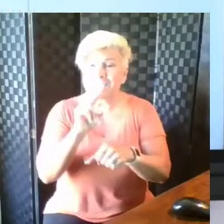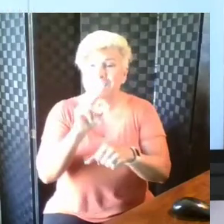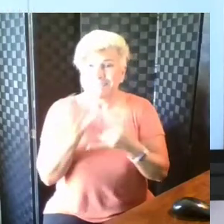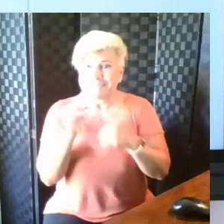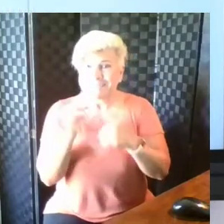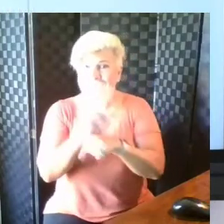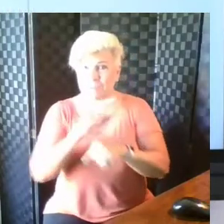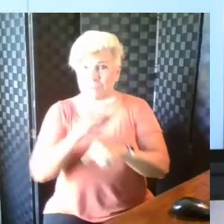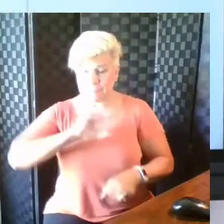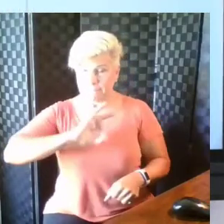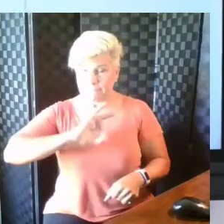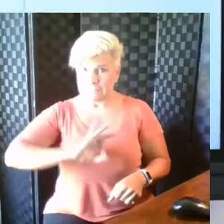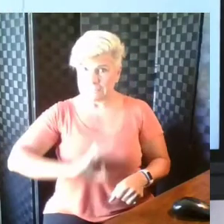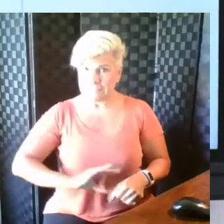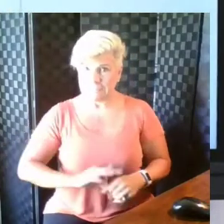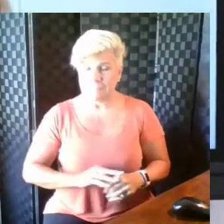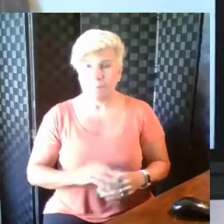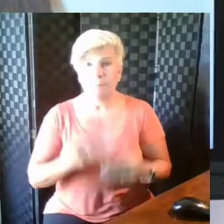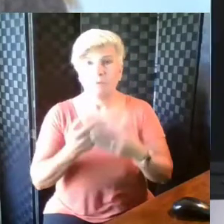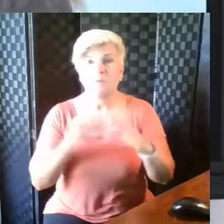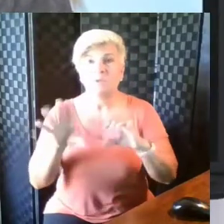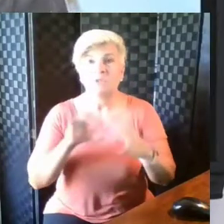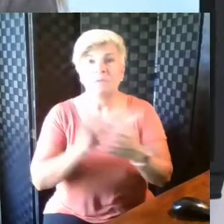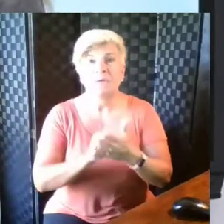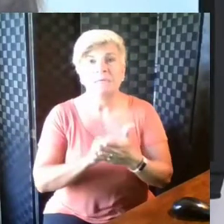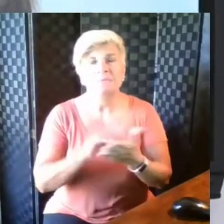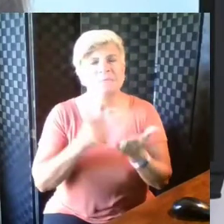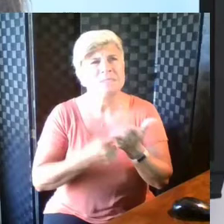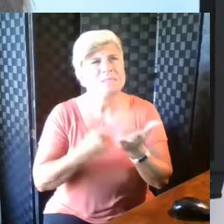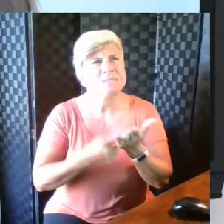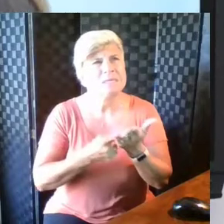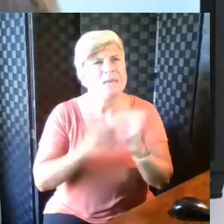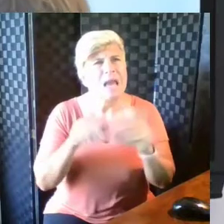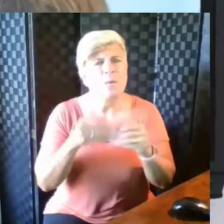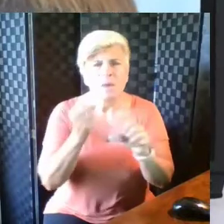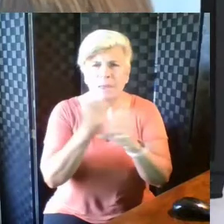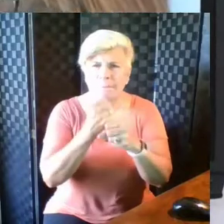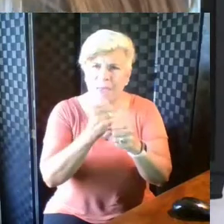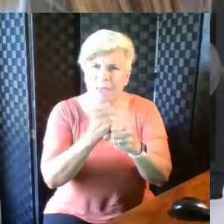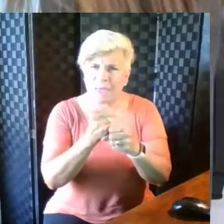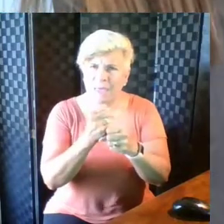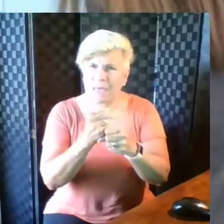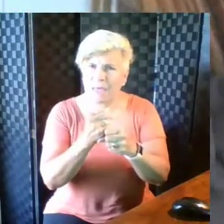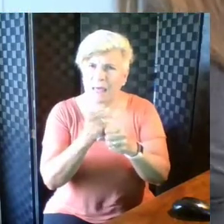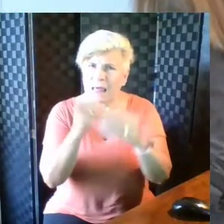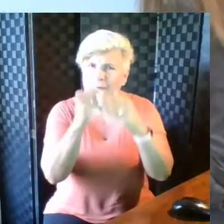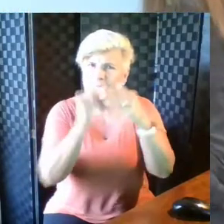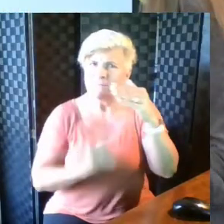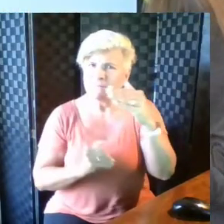told you about yesterday. But before we do that, let's talk about how we can do a group of less or fewer.